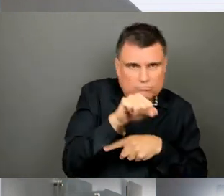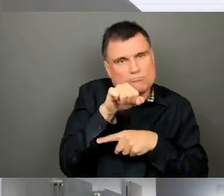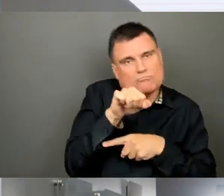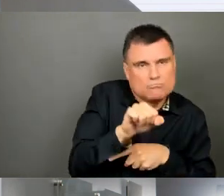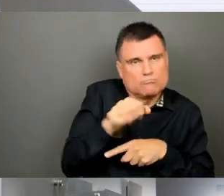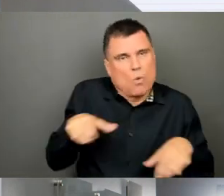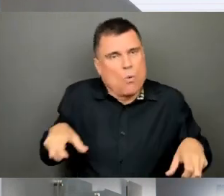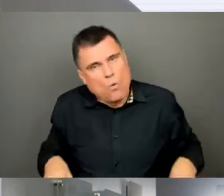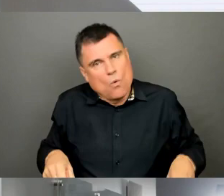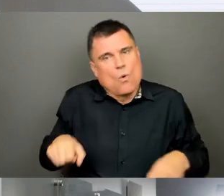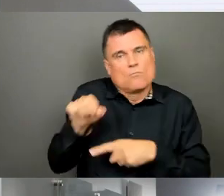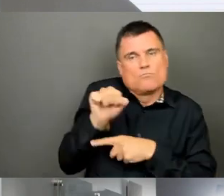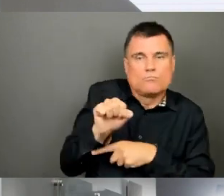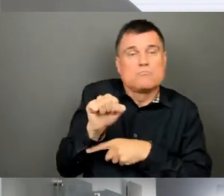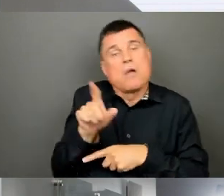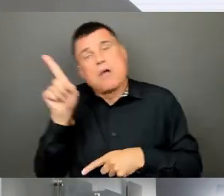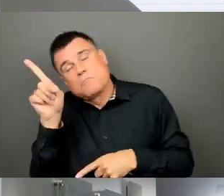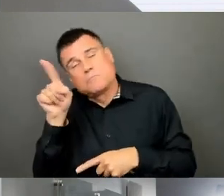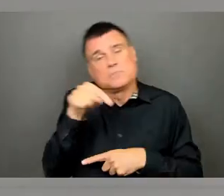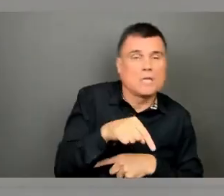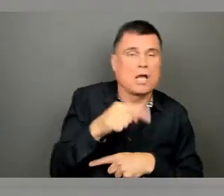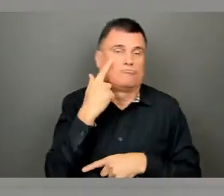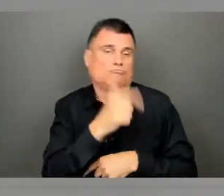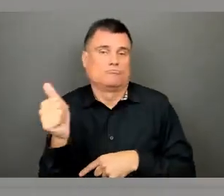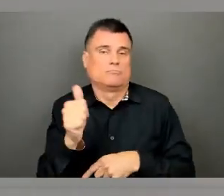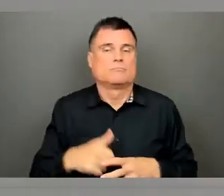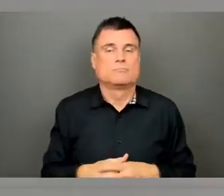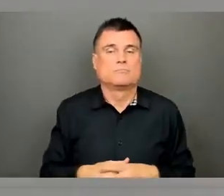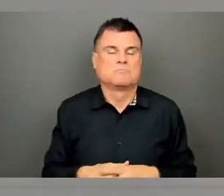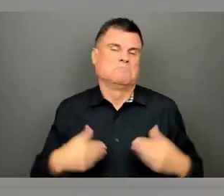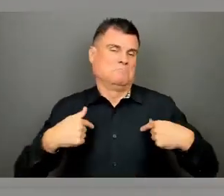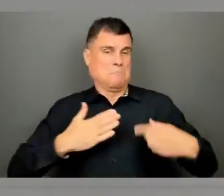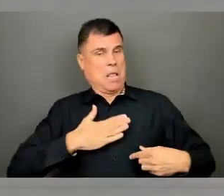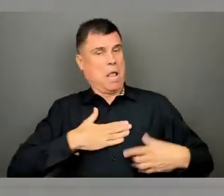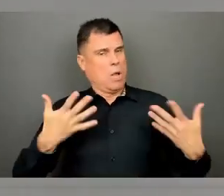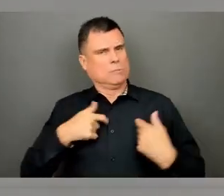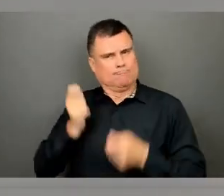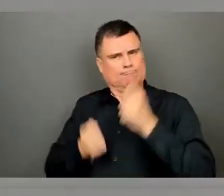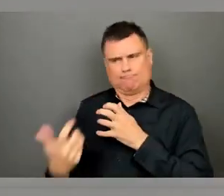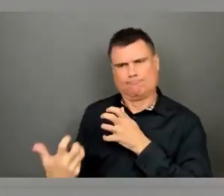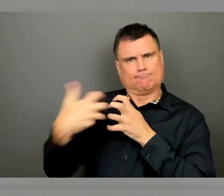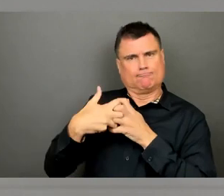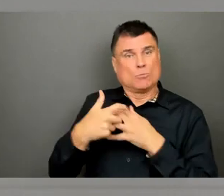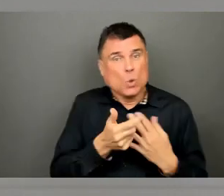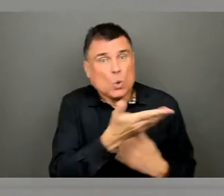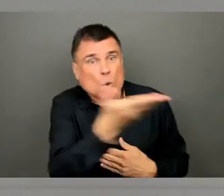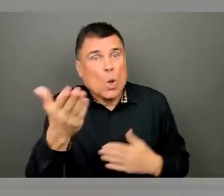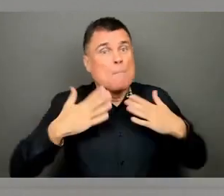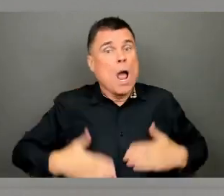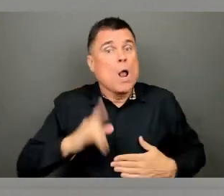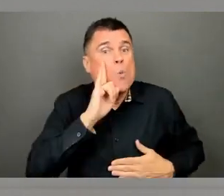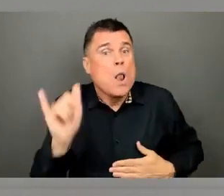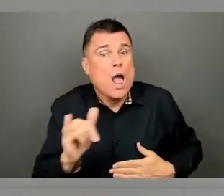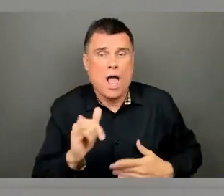going down or going up. So there's a couple different variations. Please feel free to adapt them to your body